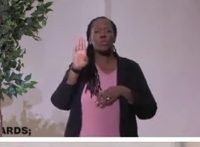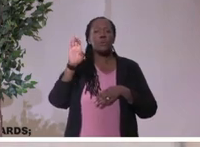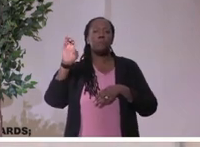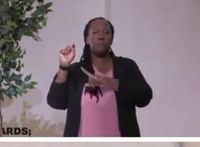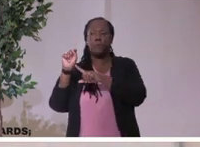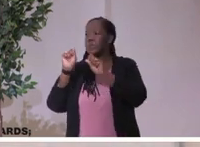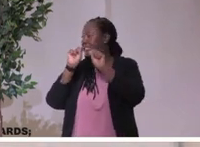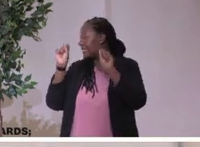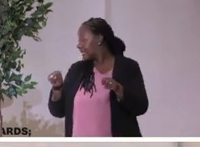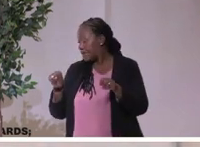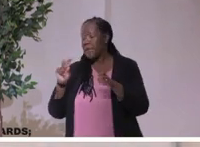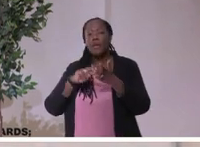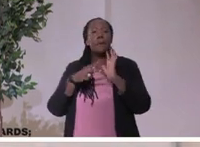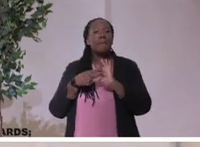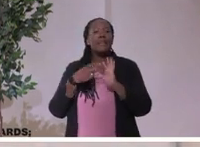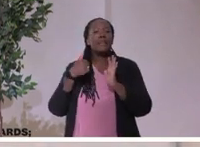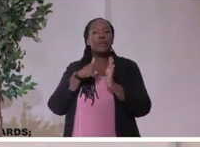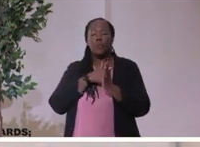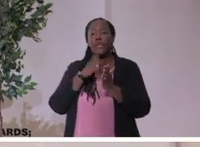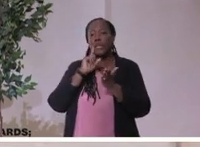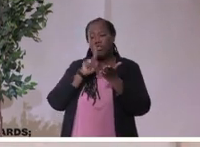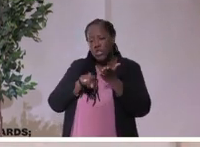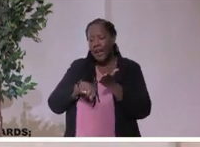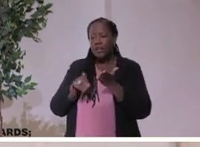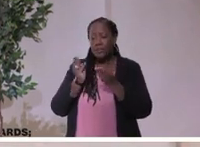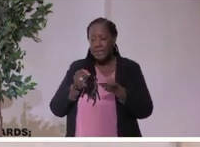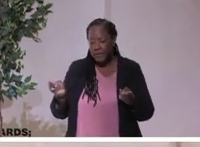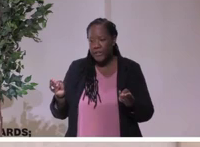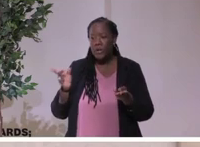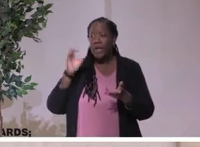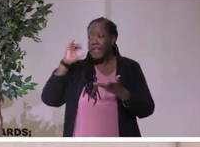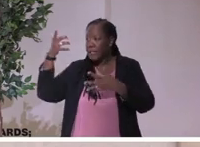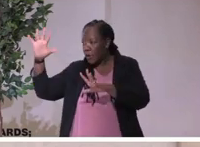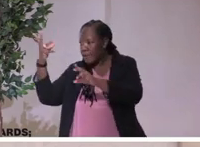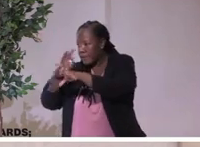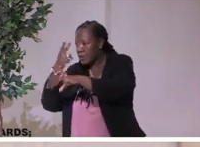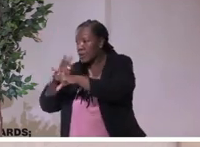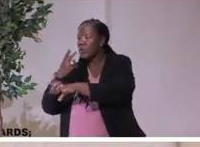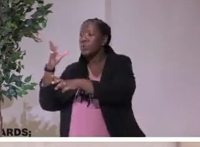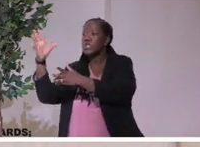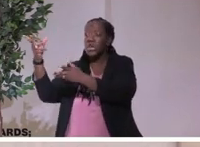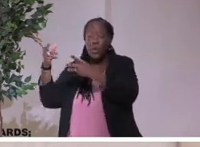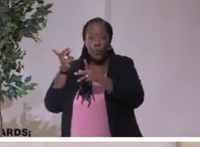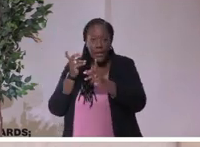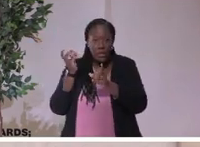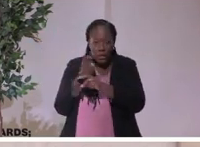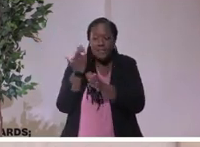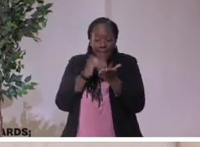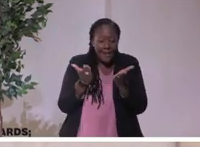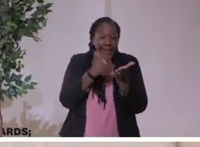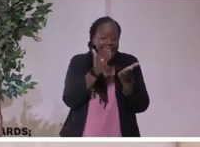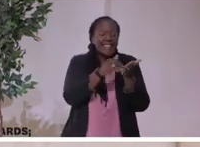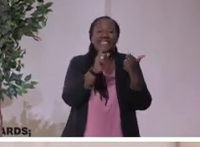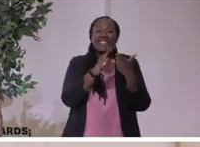regenerating materials from pieces that's been used until the value is no longer retained, and then it's going